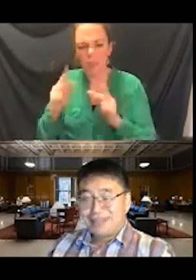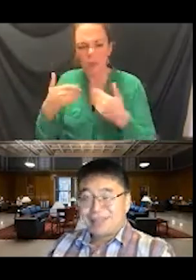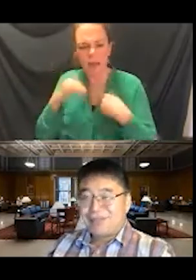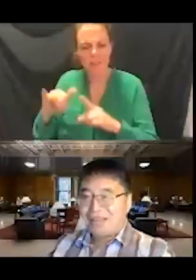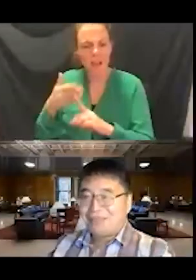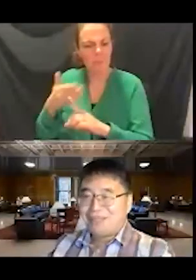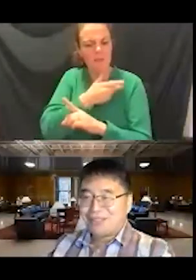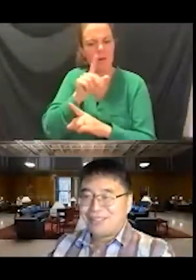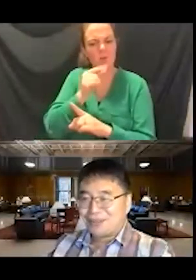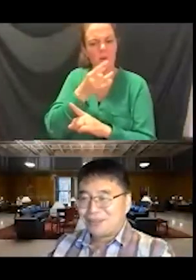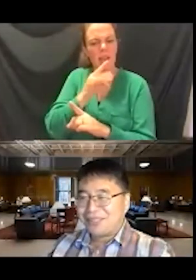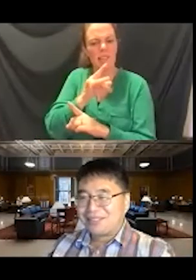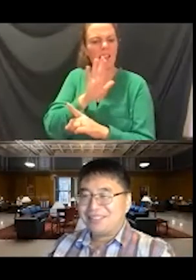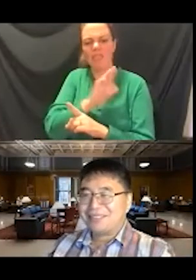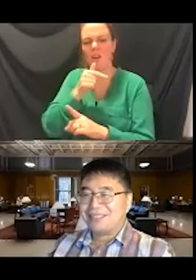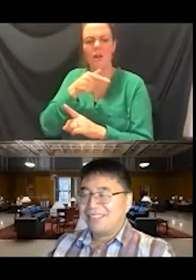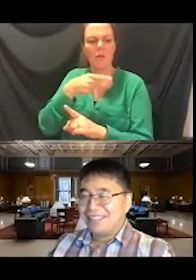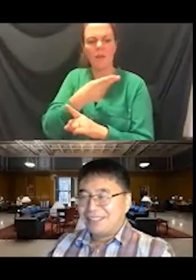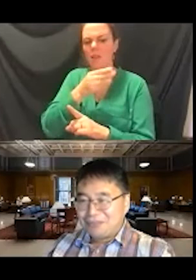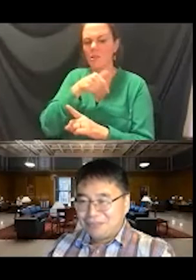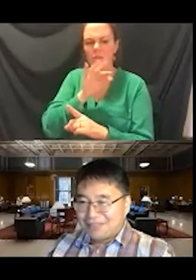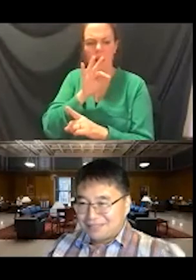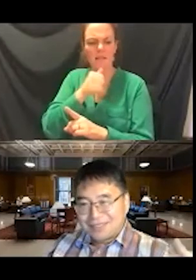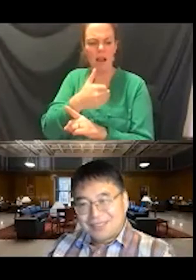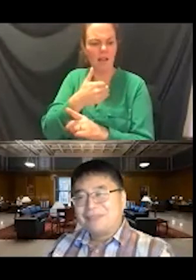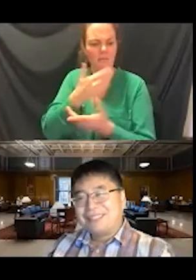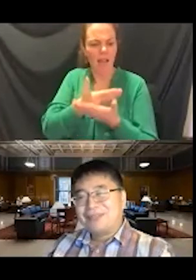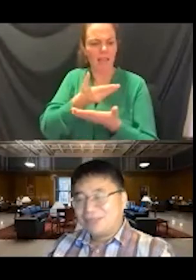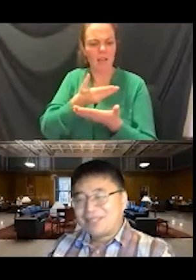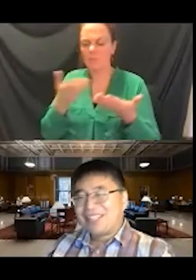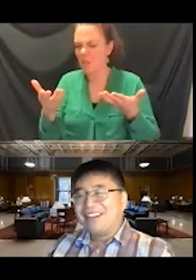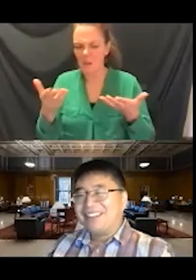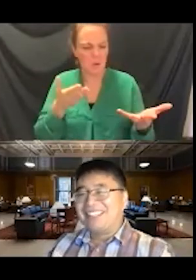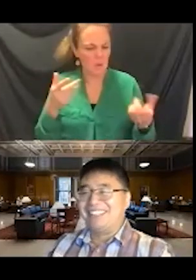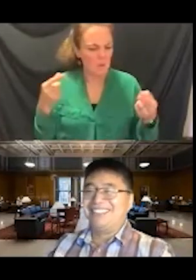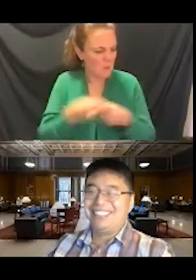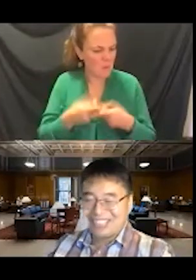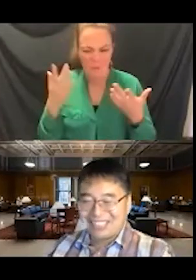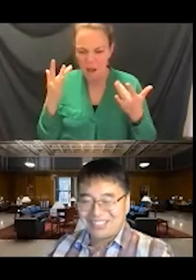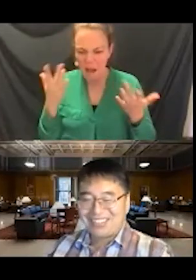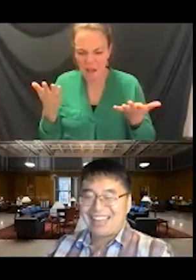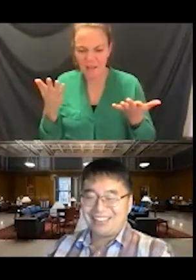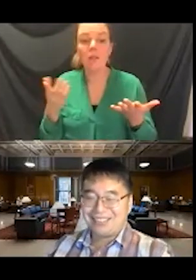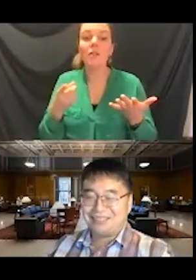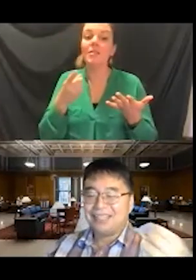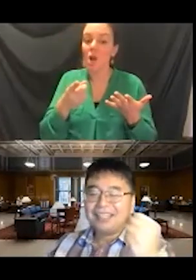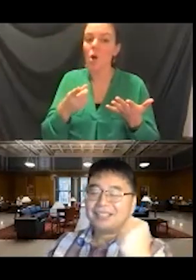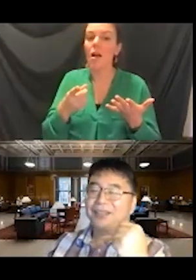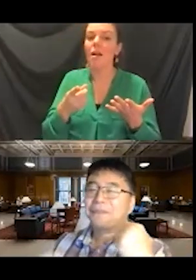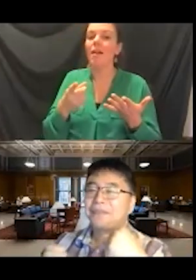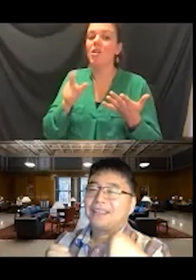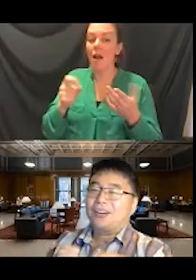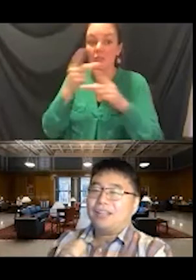pre-2018 who actually have valid PHQ-9 scores, right? So it's, and you'd be stumped and you go, what's going on, right? So you gotta figure that out too.